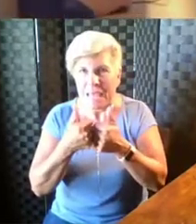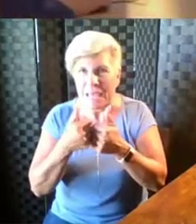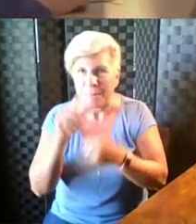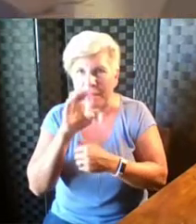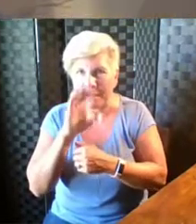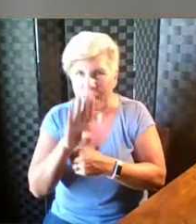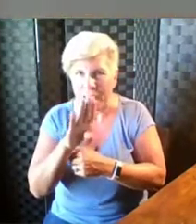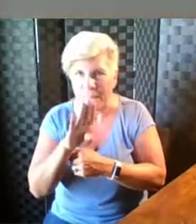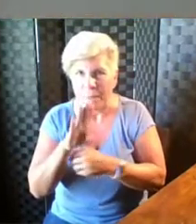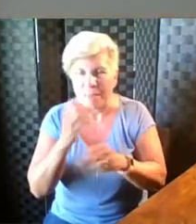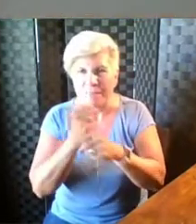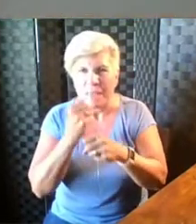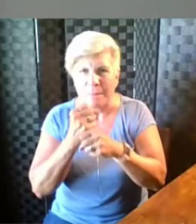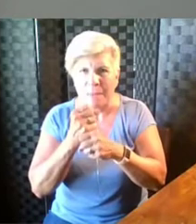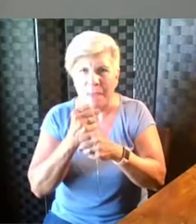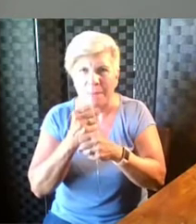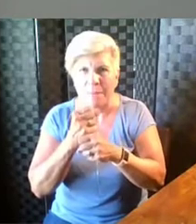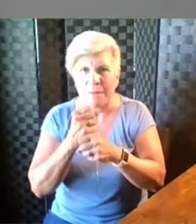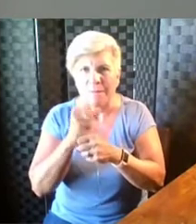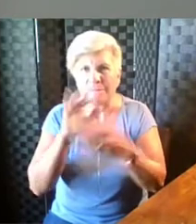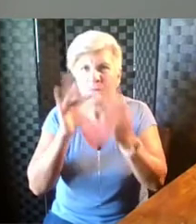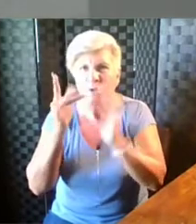faculty create virtual bubble wrap,